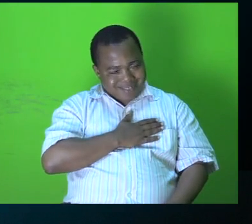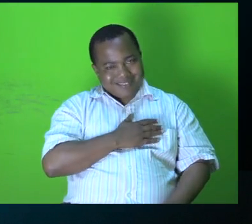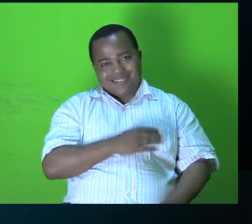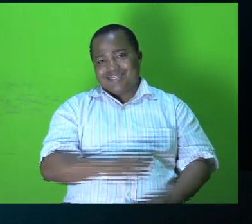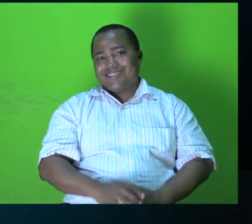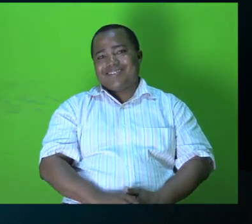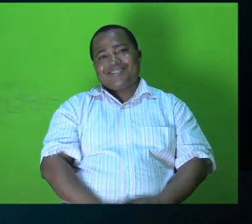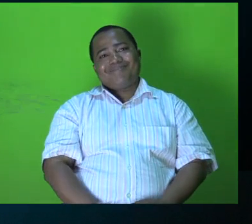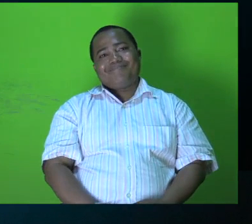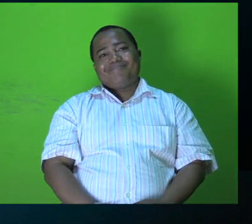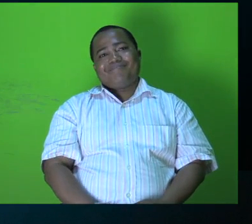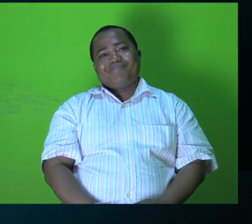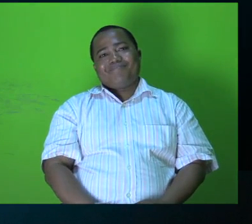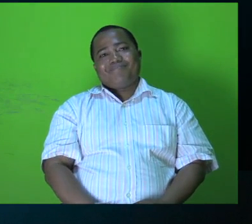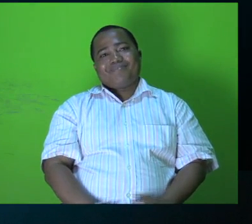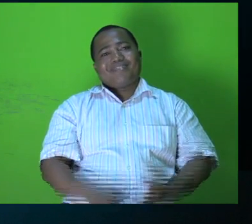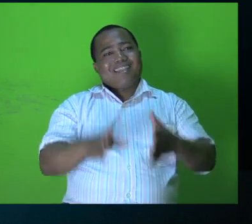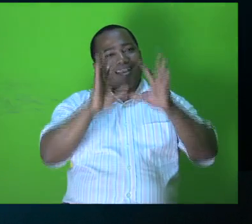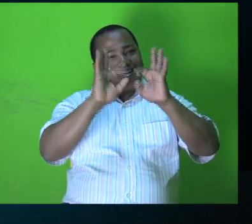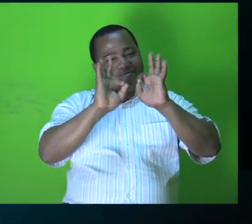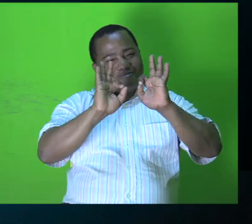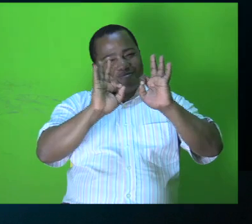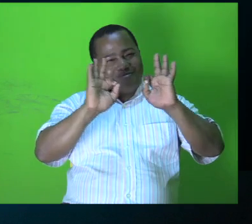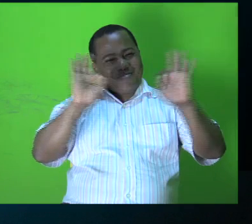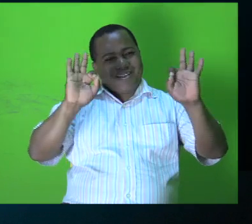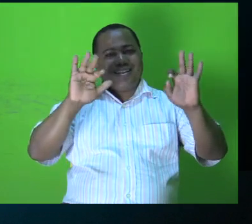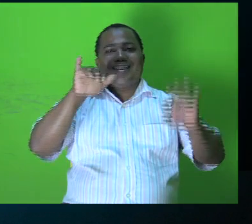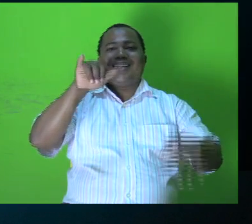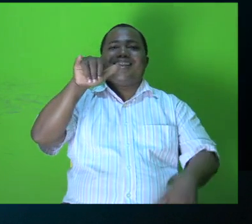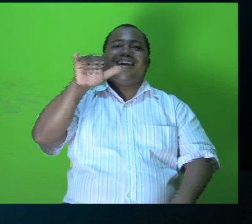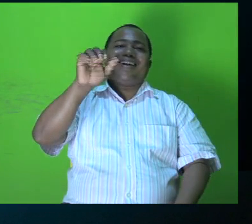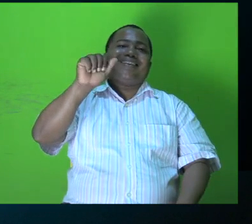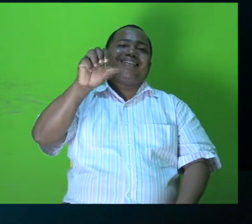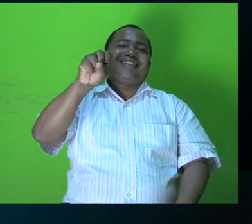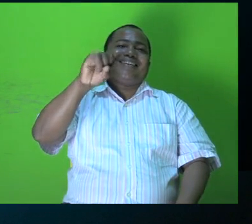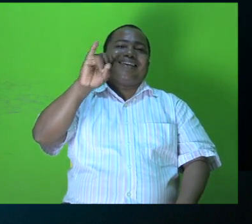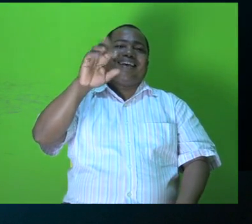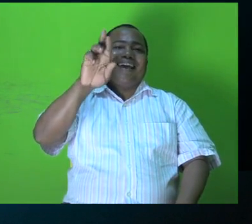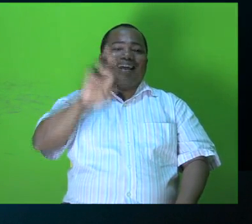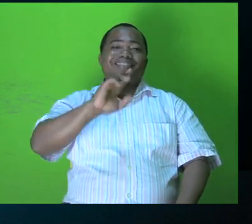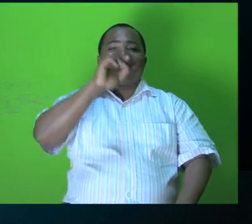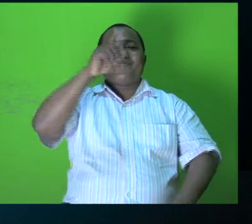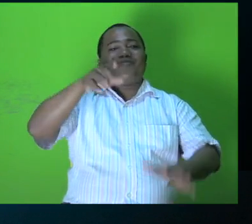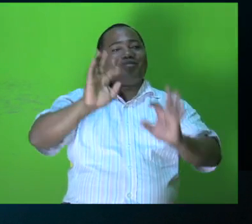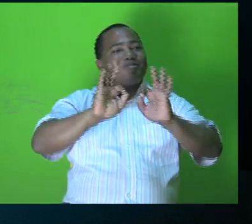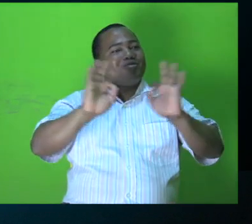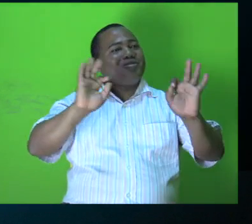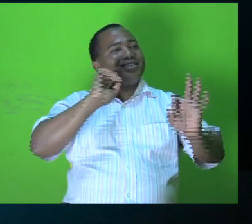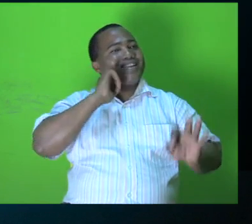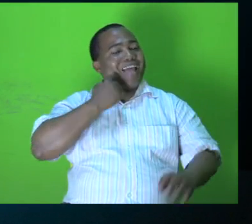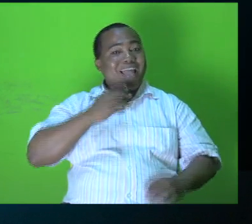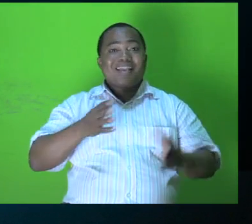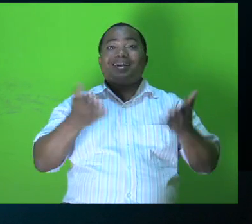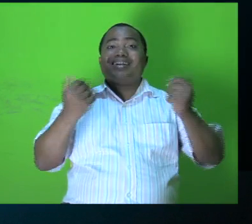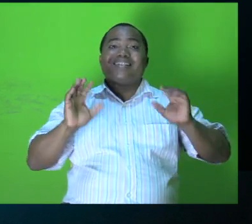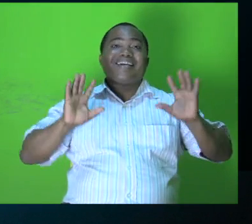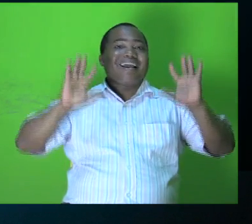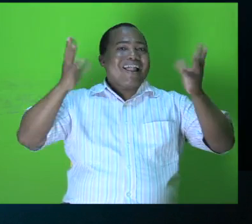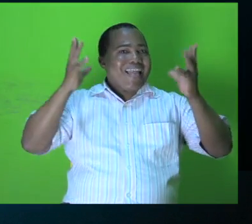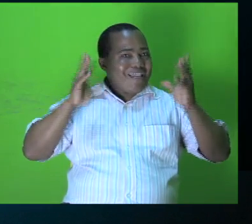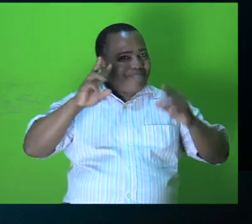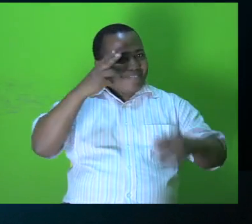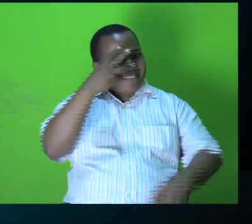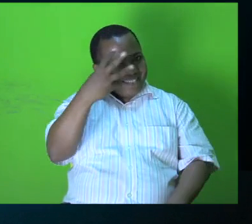Well done, Yasir, for good trying. Can we clap three for